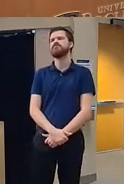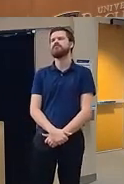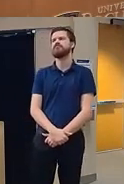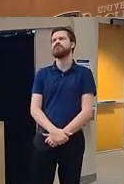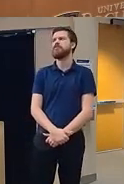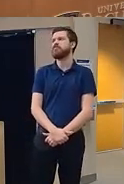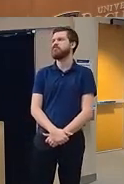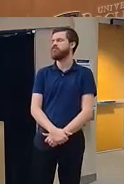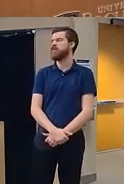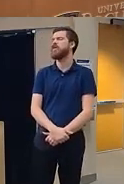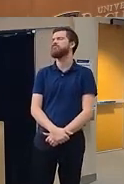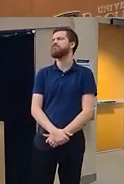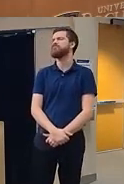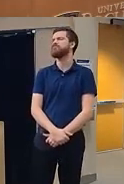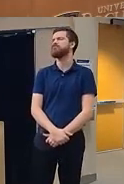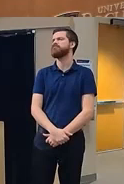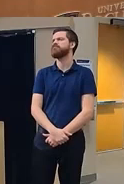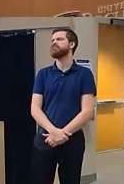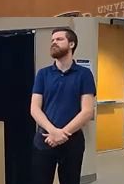Oh, yeah.